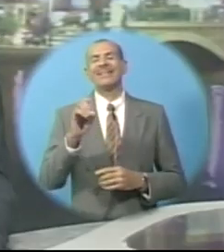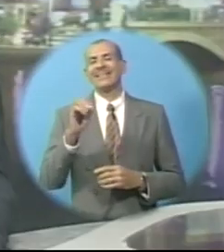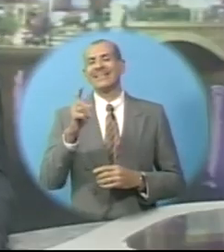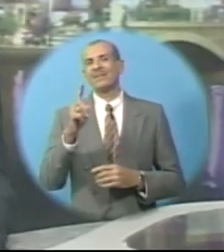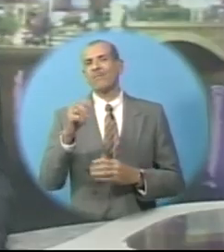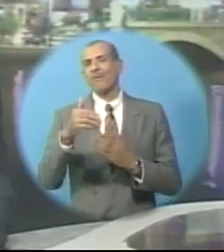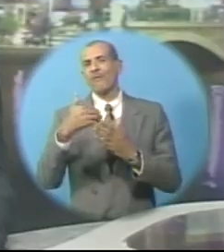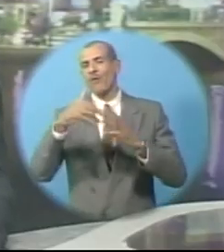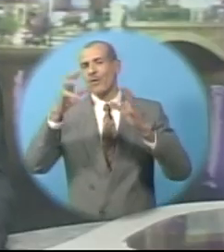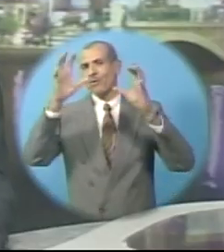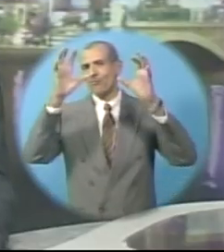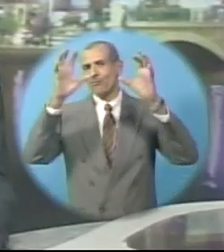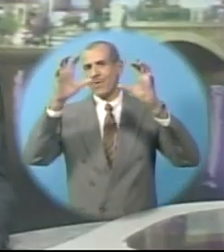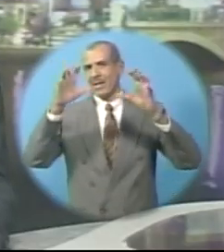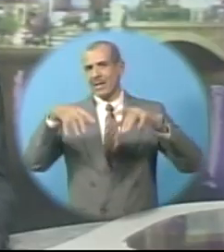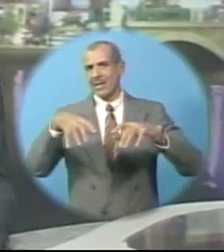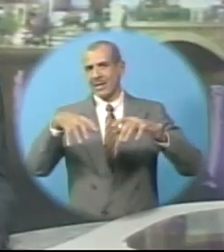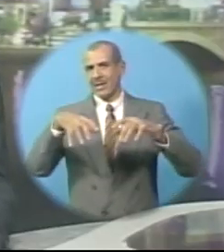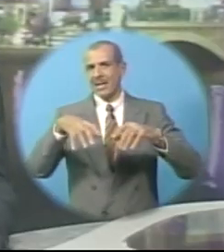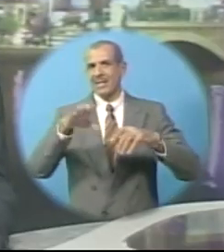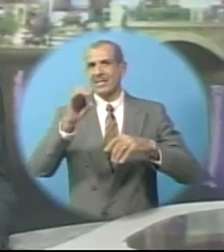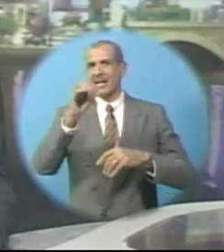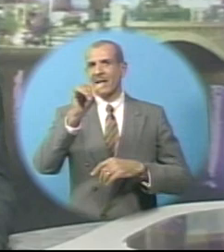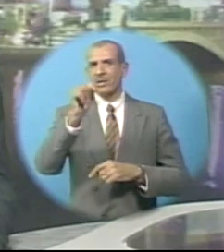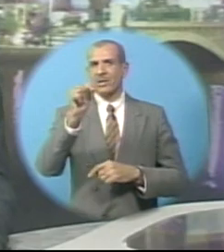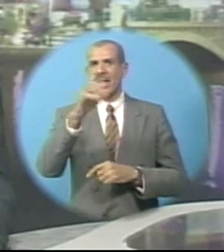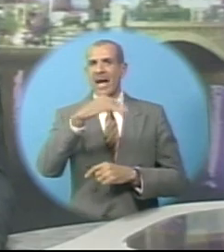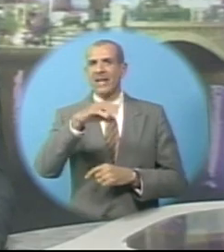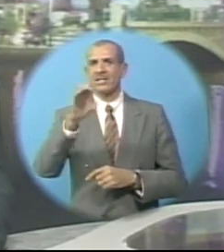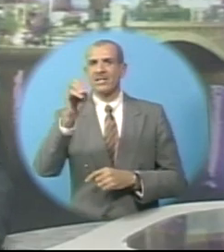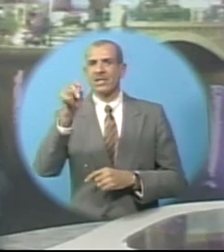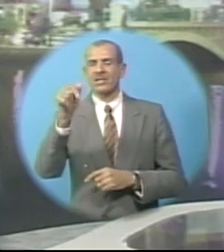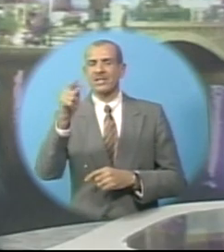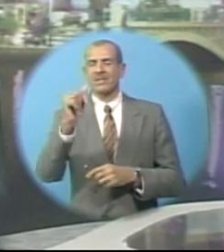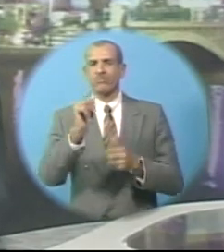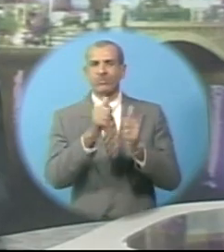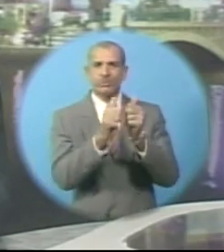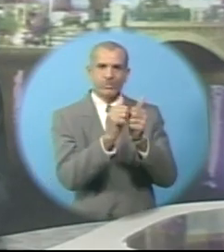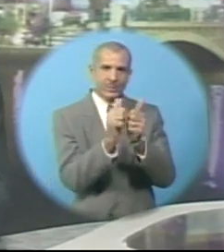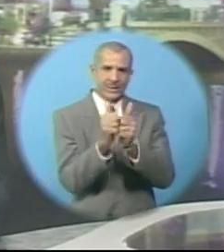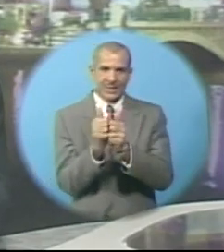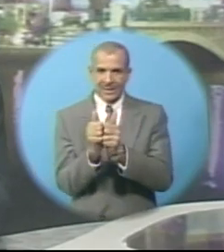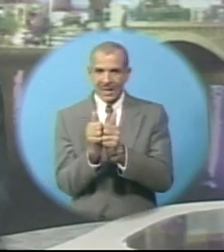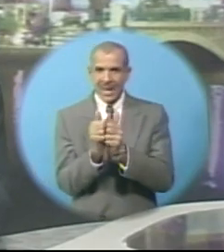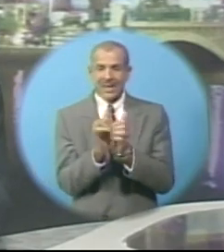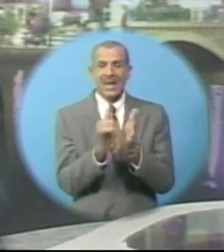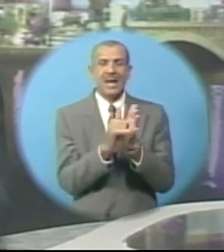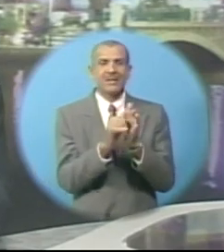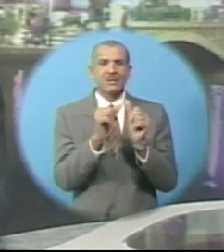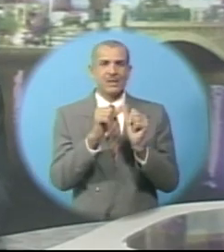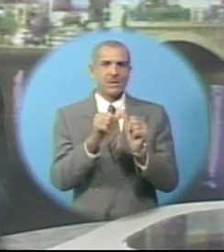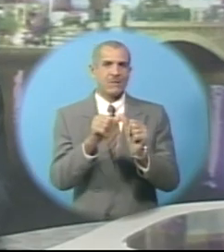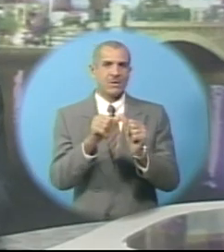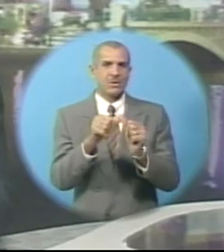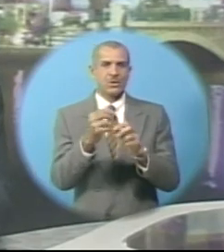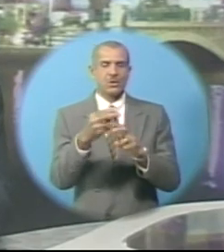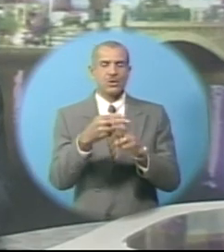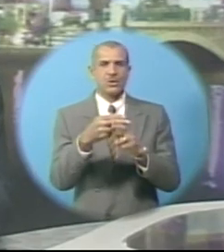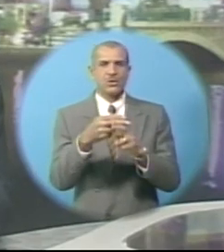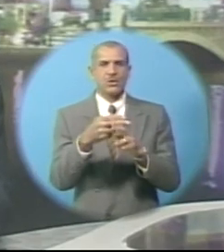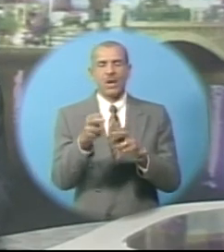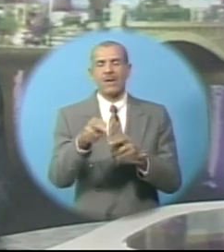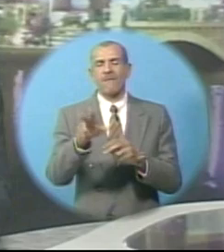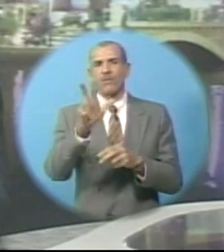leak became too much, Carlton and Chargers managed to play their opening encounter. Now, that game lasted just short of 3 hours,